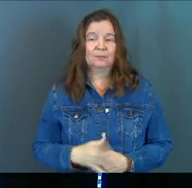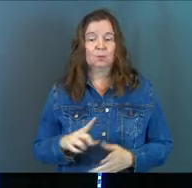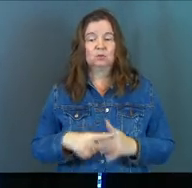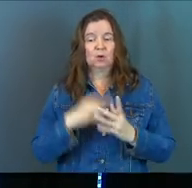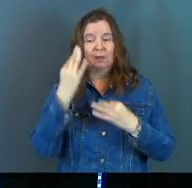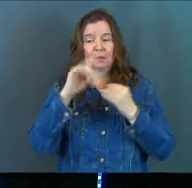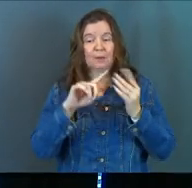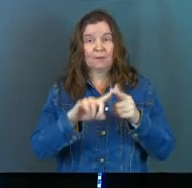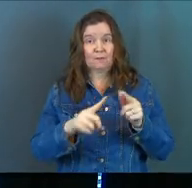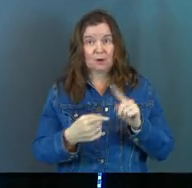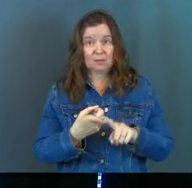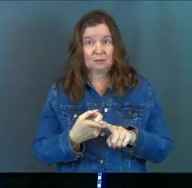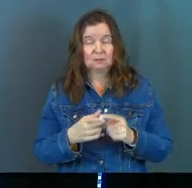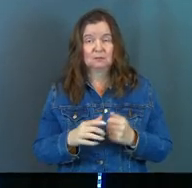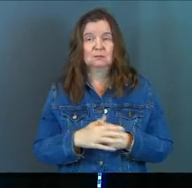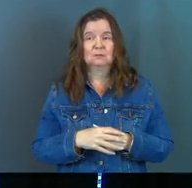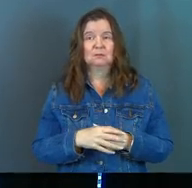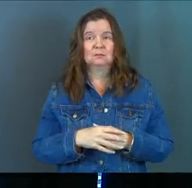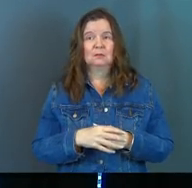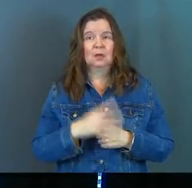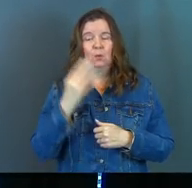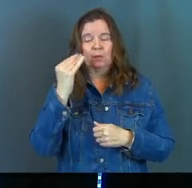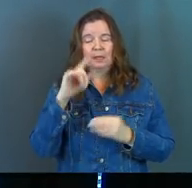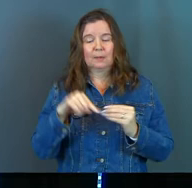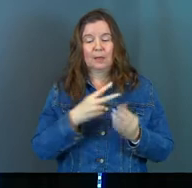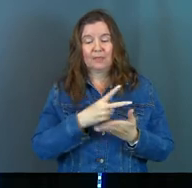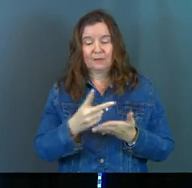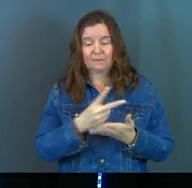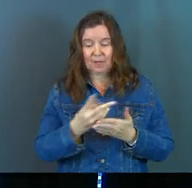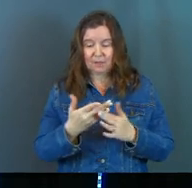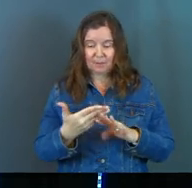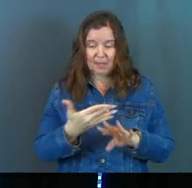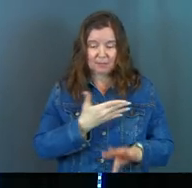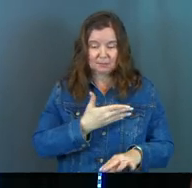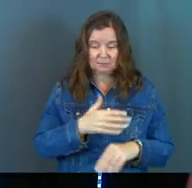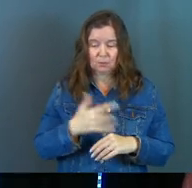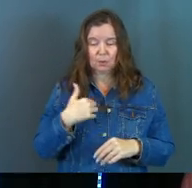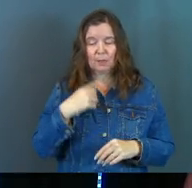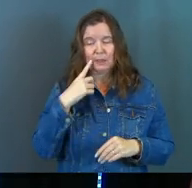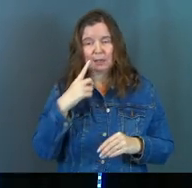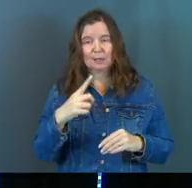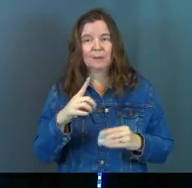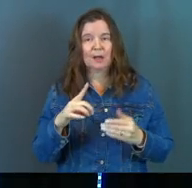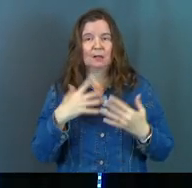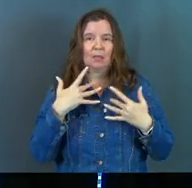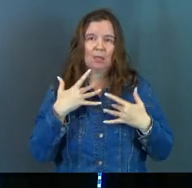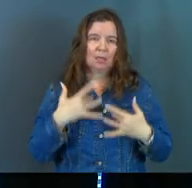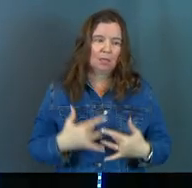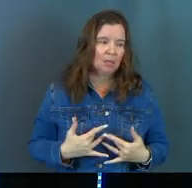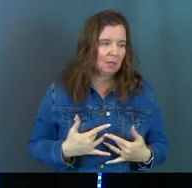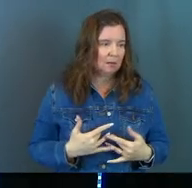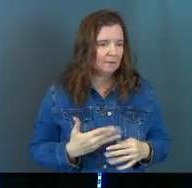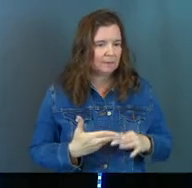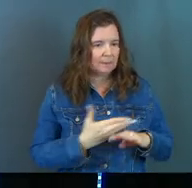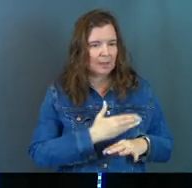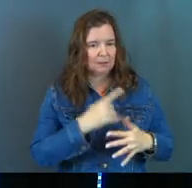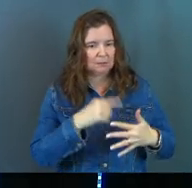When we start thinking about friends, and we think about the failures of the past, we think about the discouragements of the past,